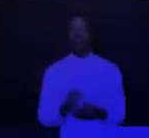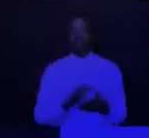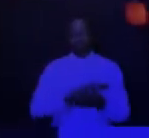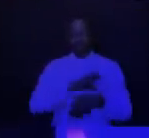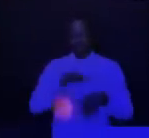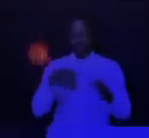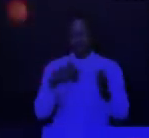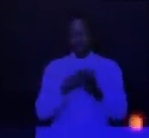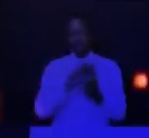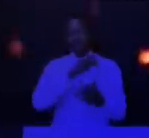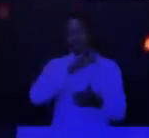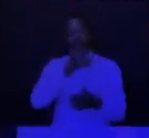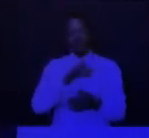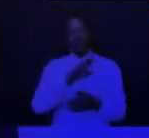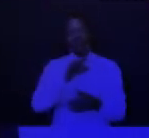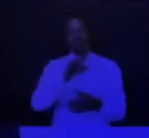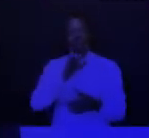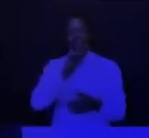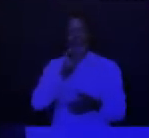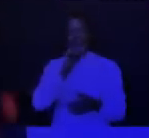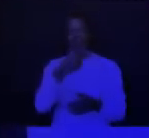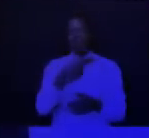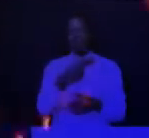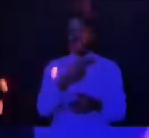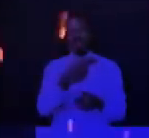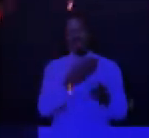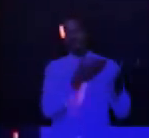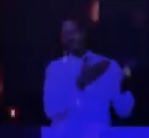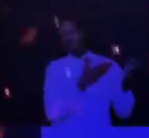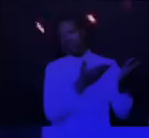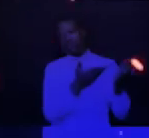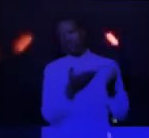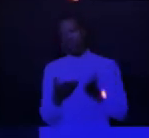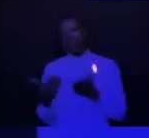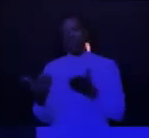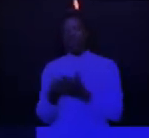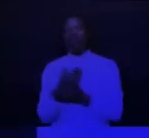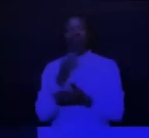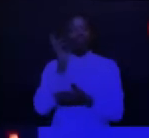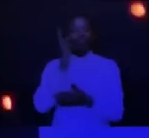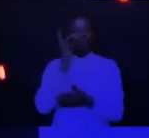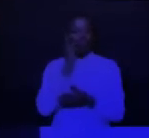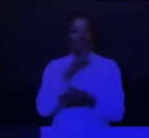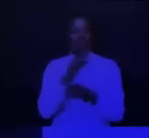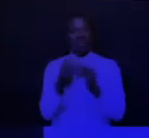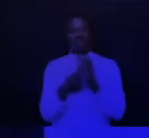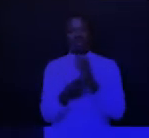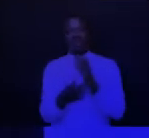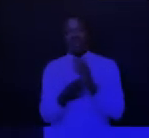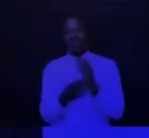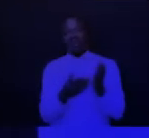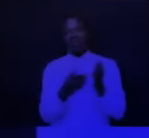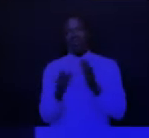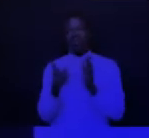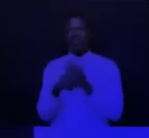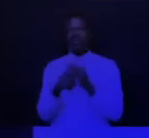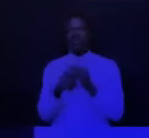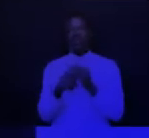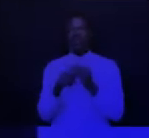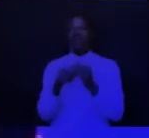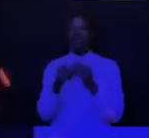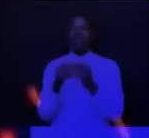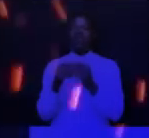All Judah brought the tithes of grain, new wine, and olive oil into the storehouse. Now